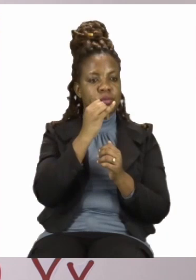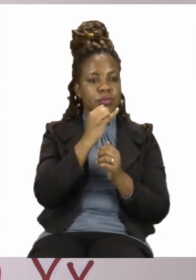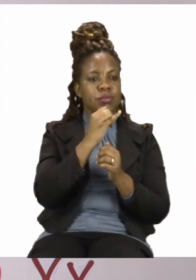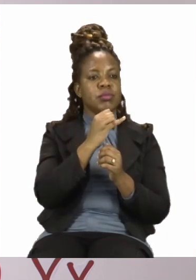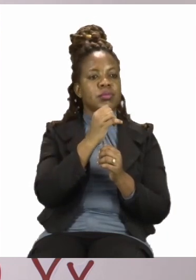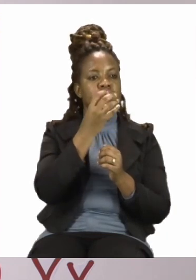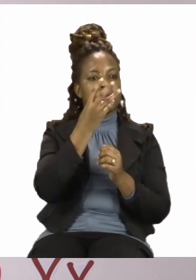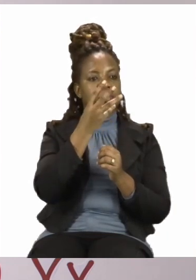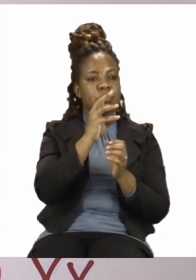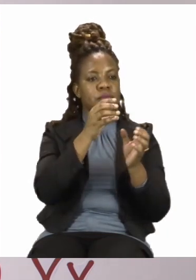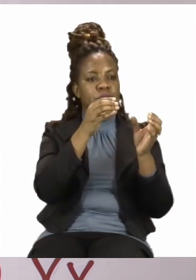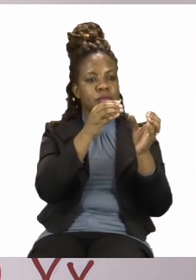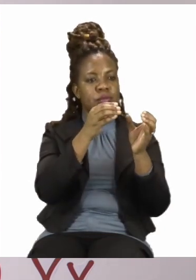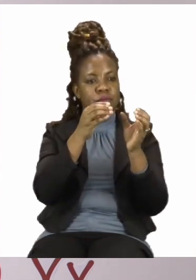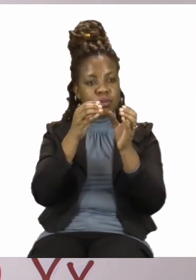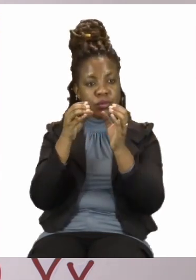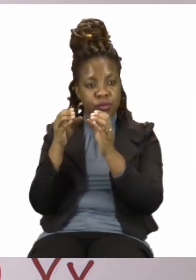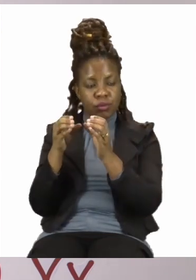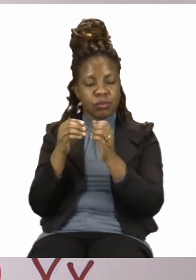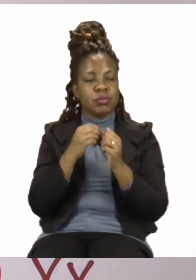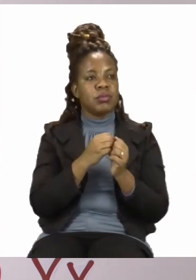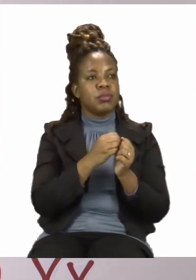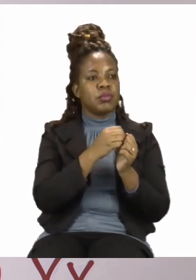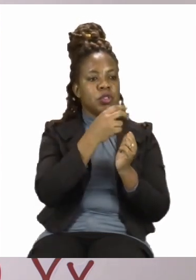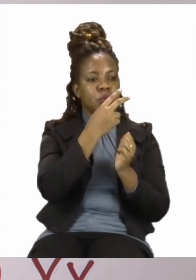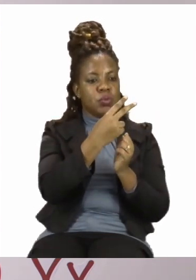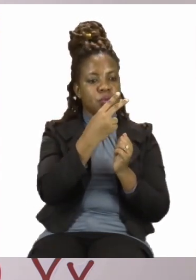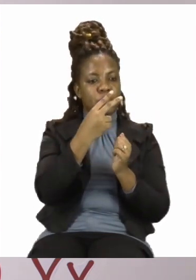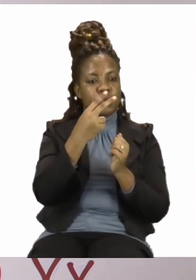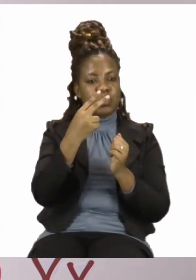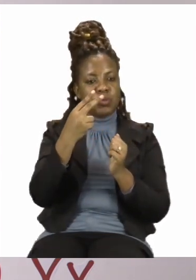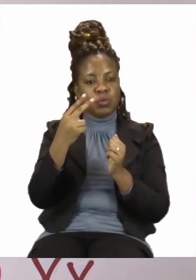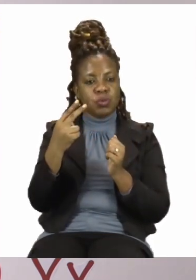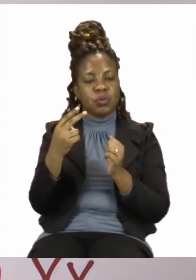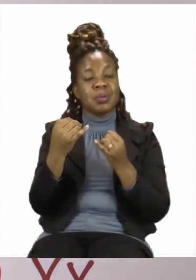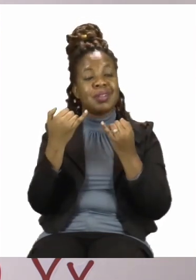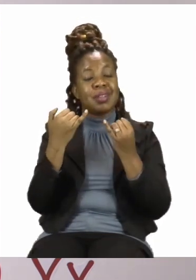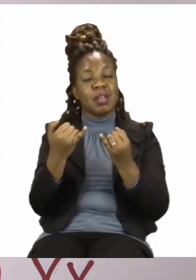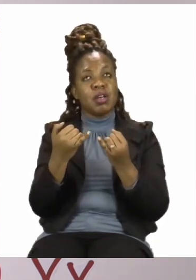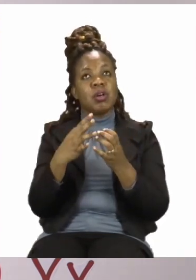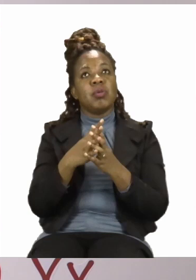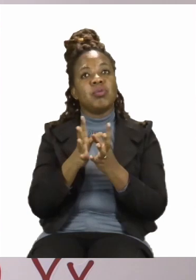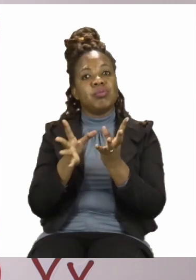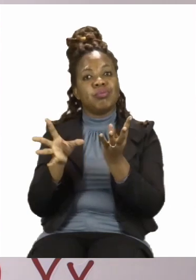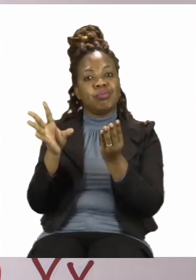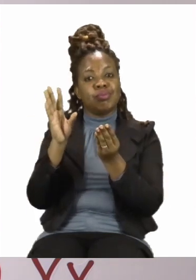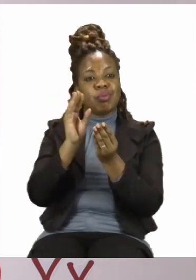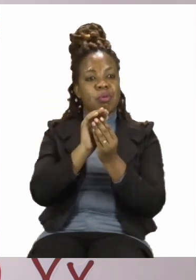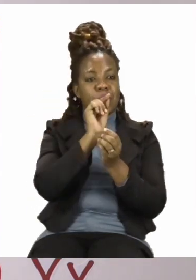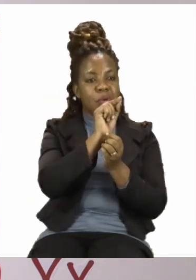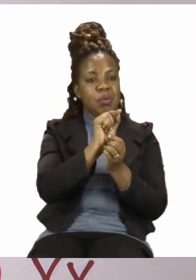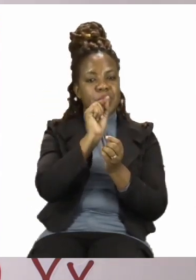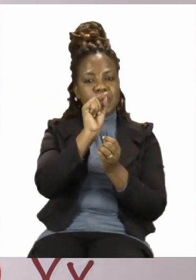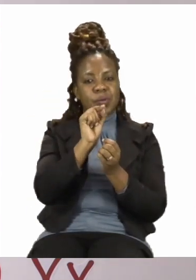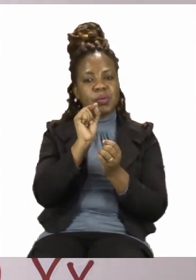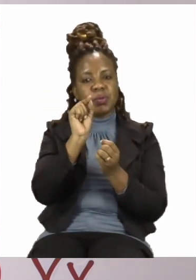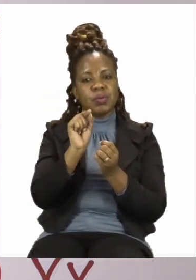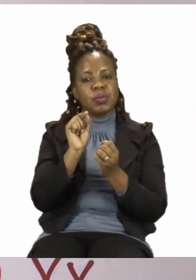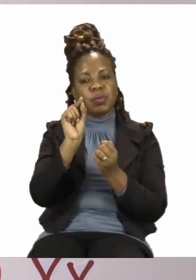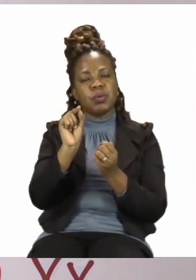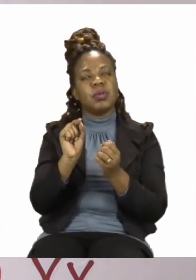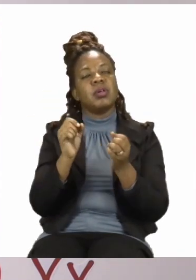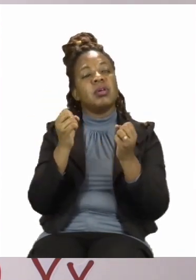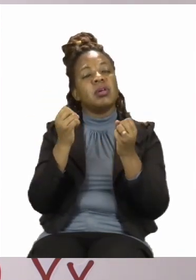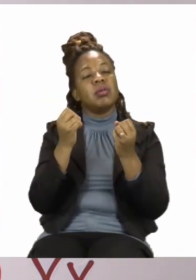my 2 things in each group. So the next step is for us to count how many